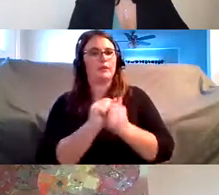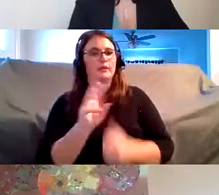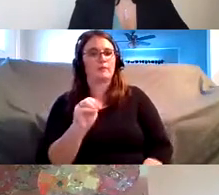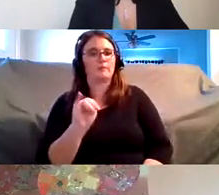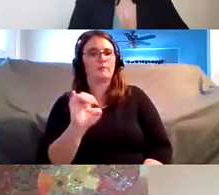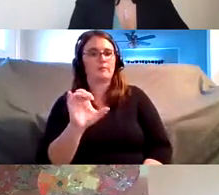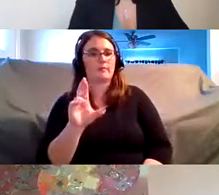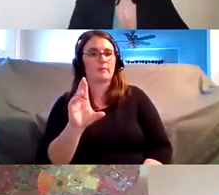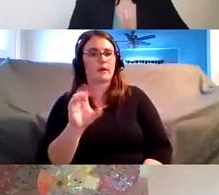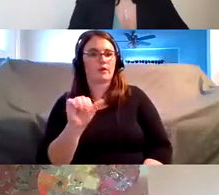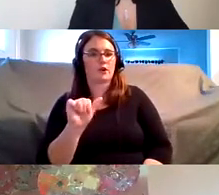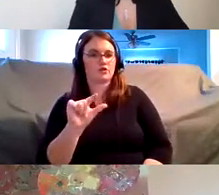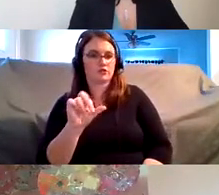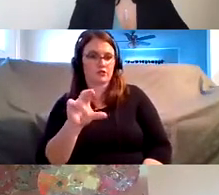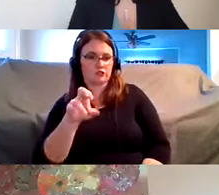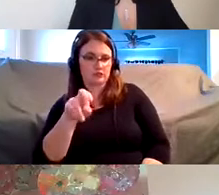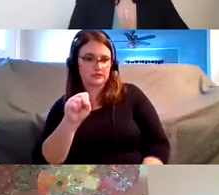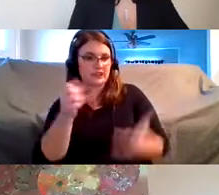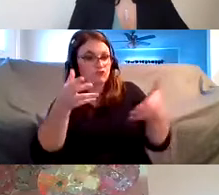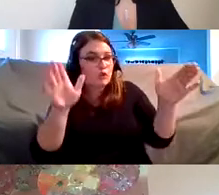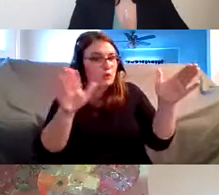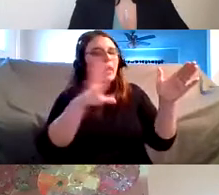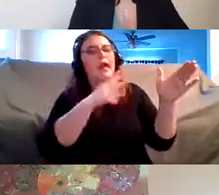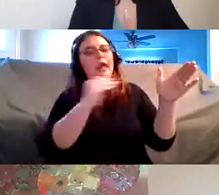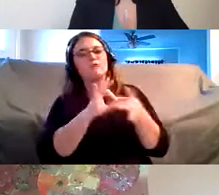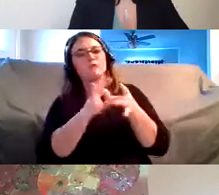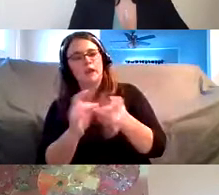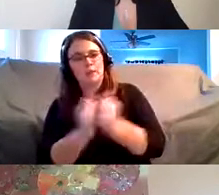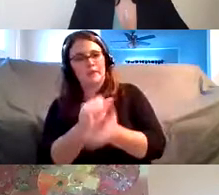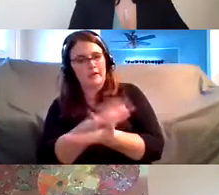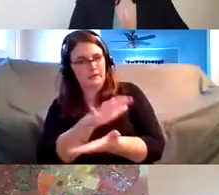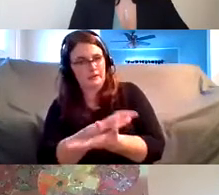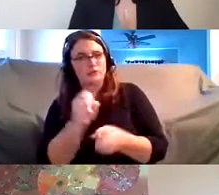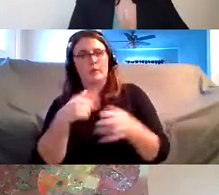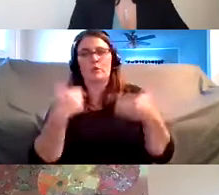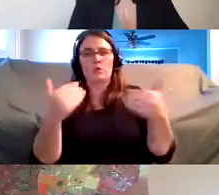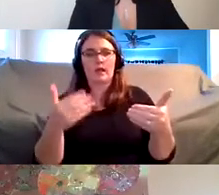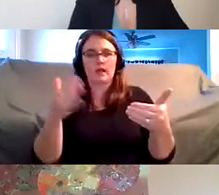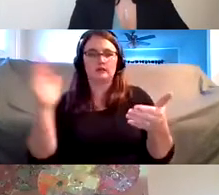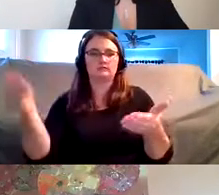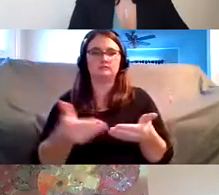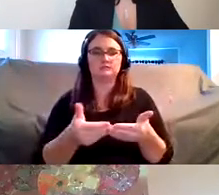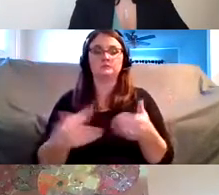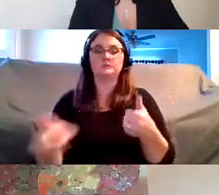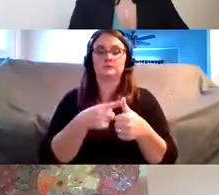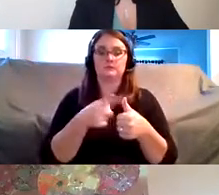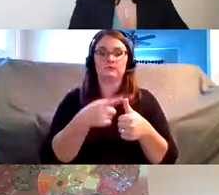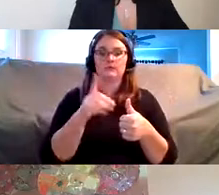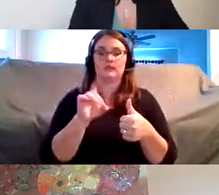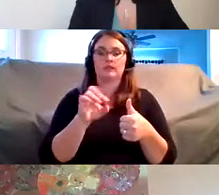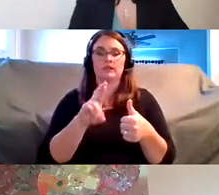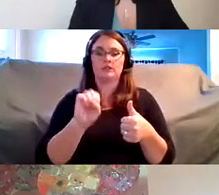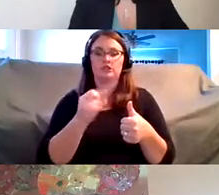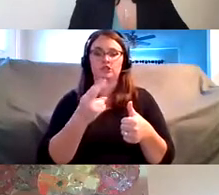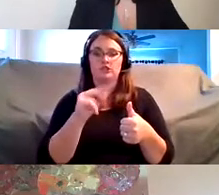general and also in academia. So I'm gonna just go ahead and present them. The first one that we have is Dr. Shannon